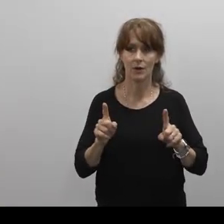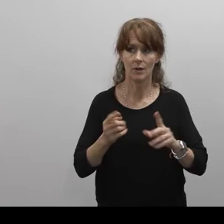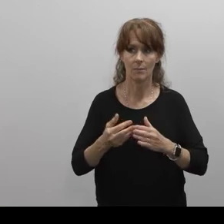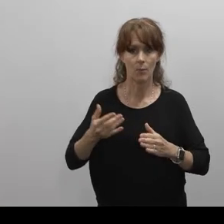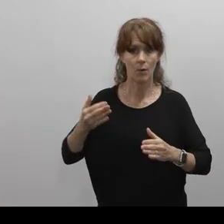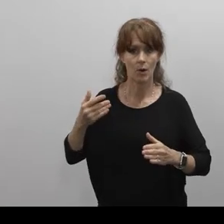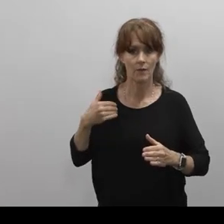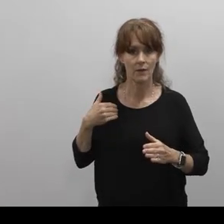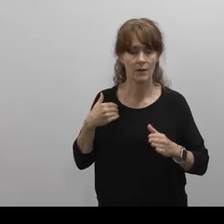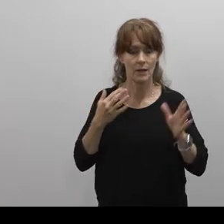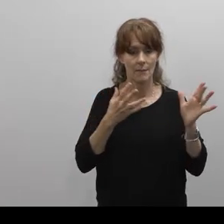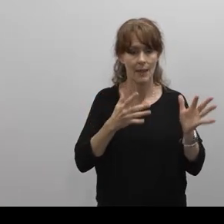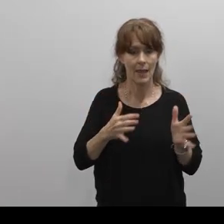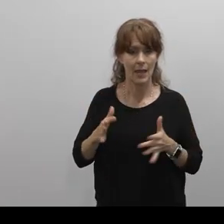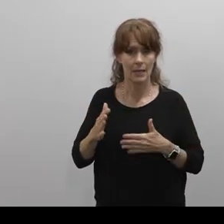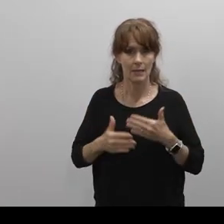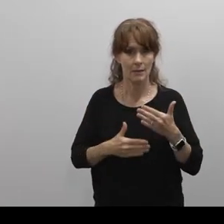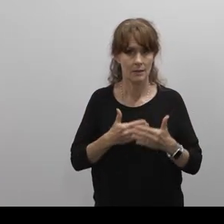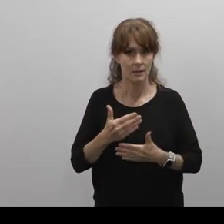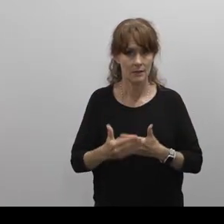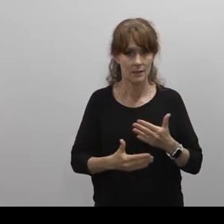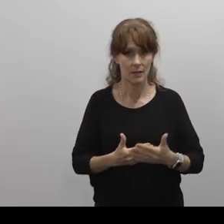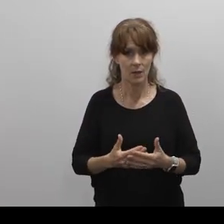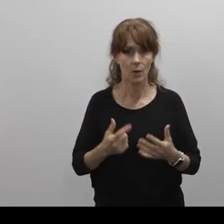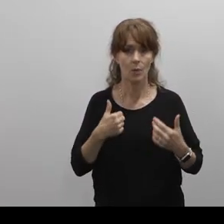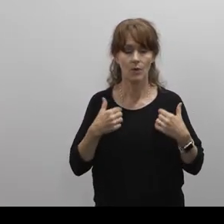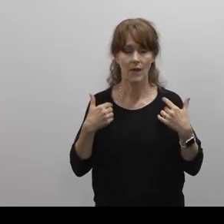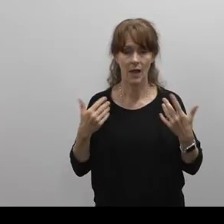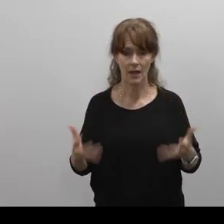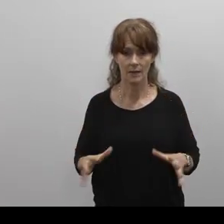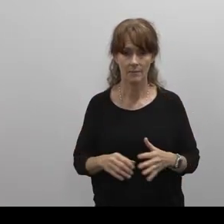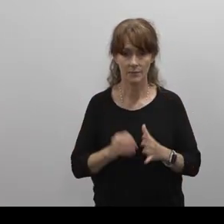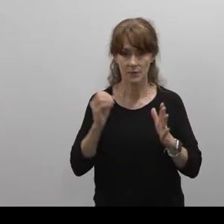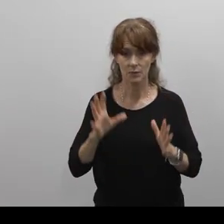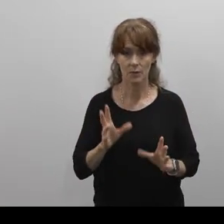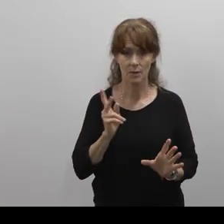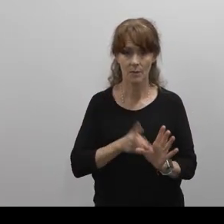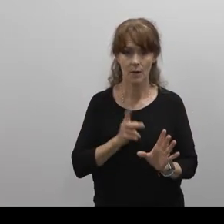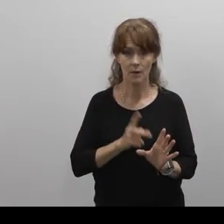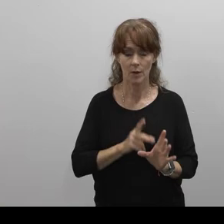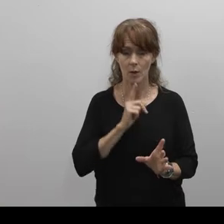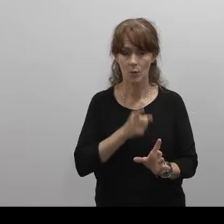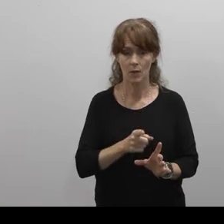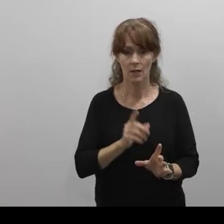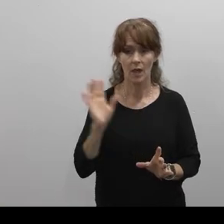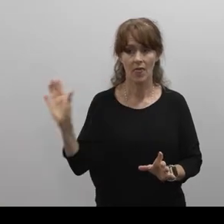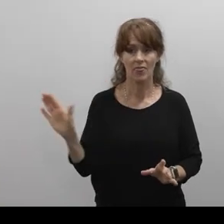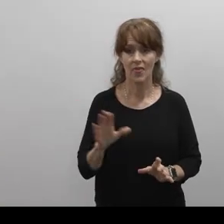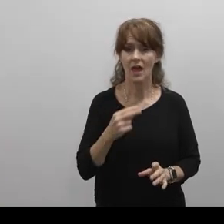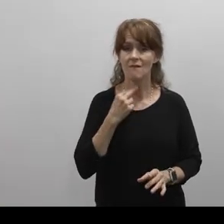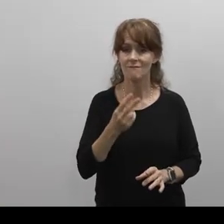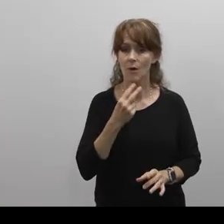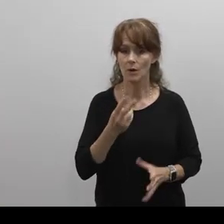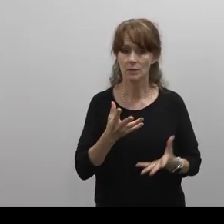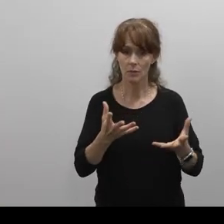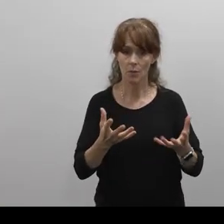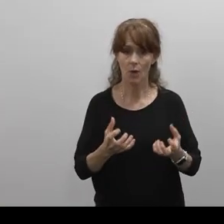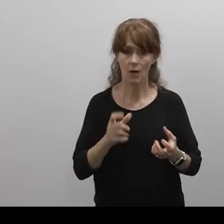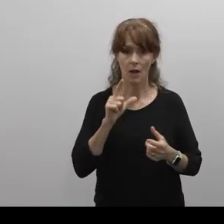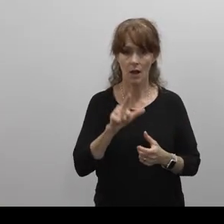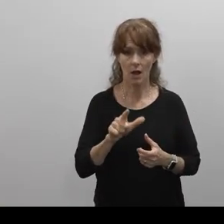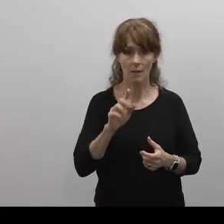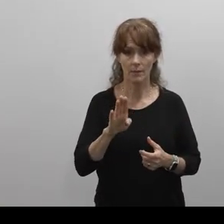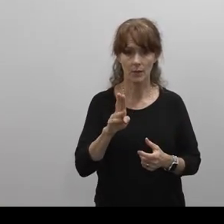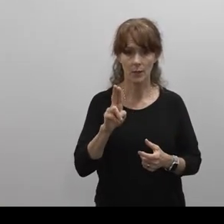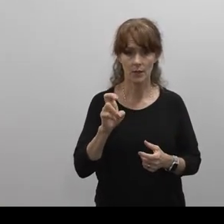prior strategic planning processes that we've had. Students will participate in really bringing their voice to what they want for Long Beach Unified